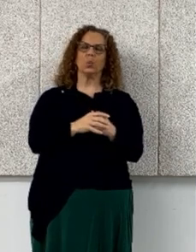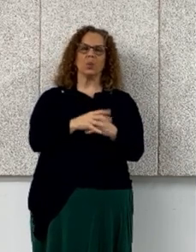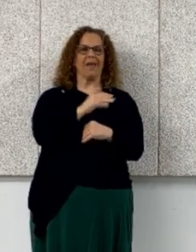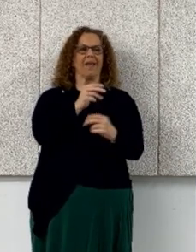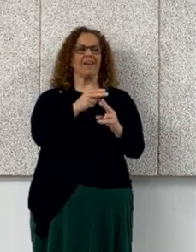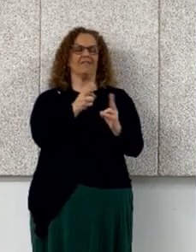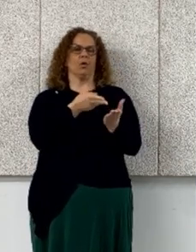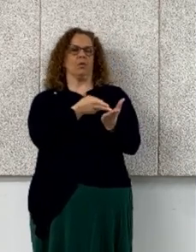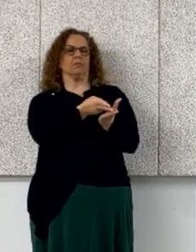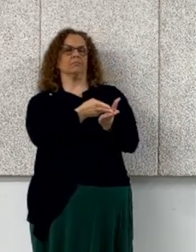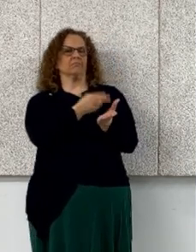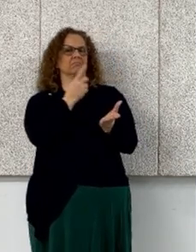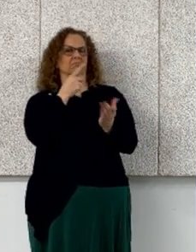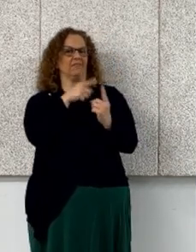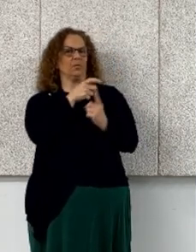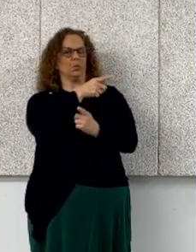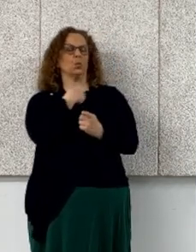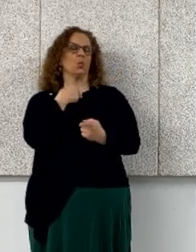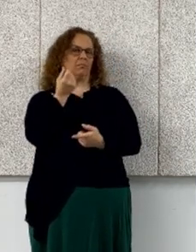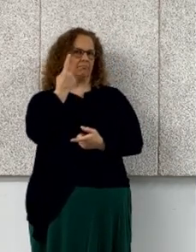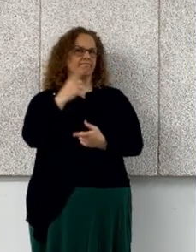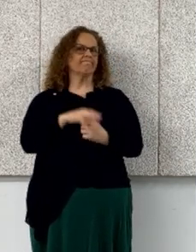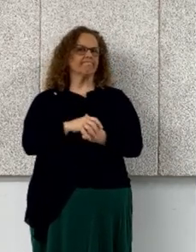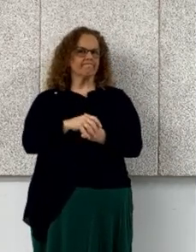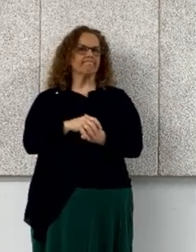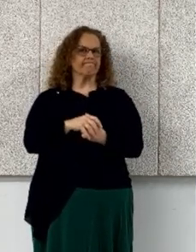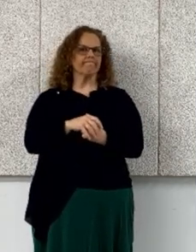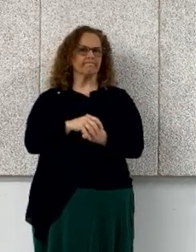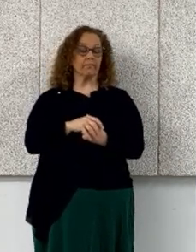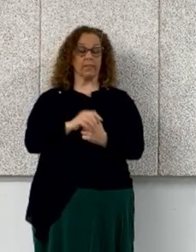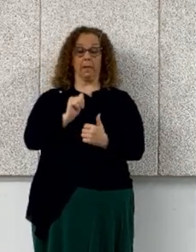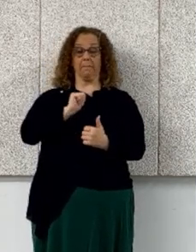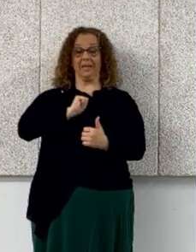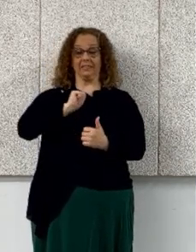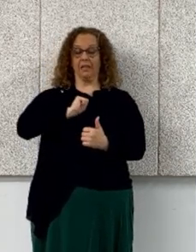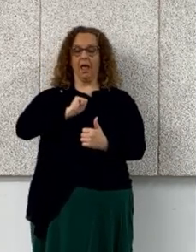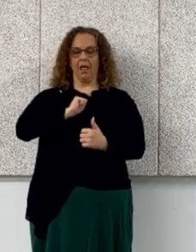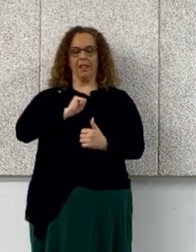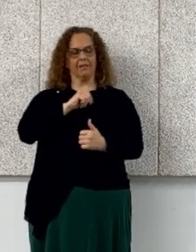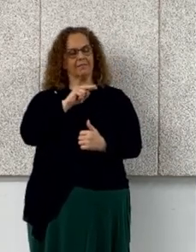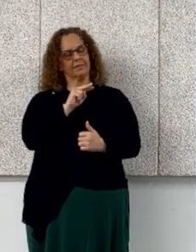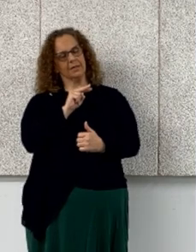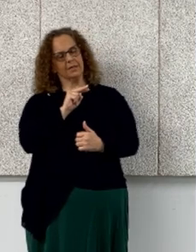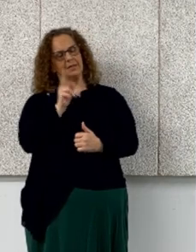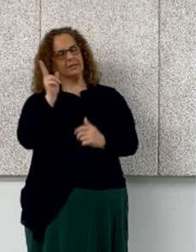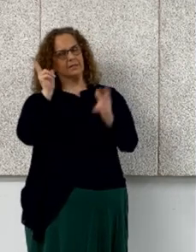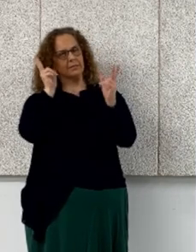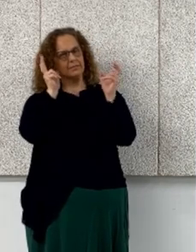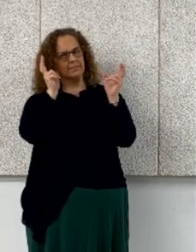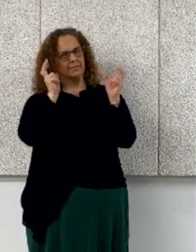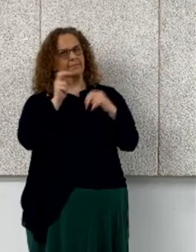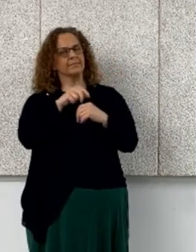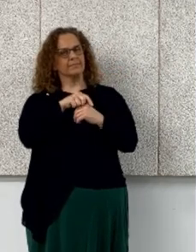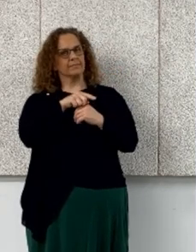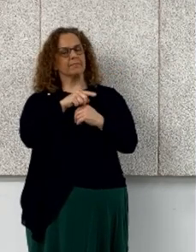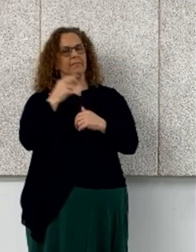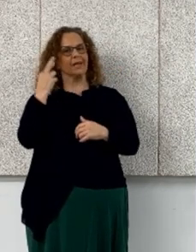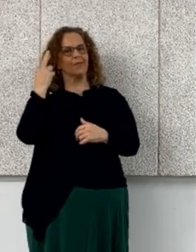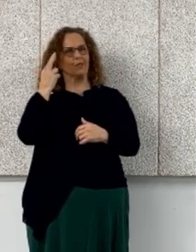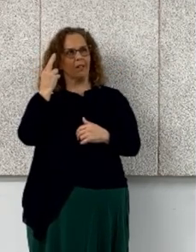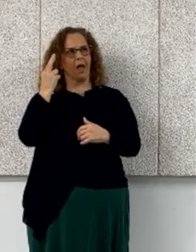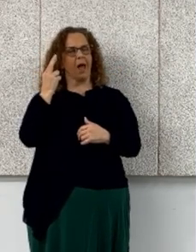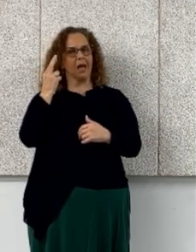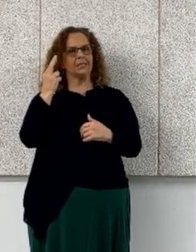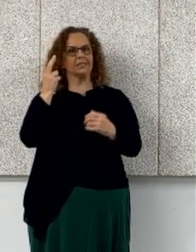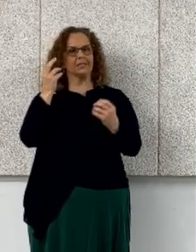genuine from you, but I myself am very taken by this, what you said that, you know, at one point you realized there were too many, I